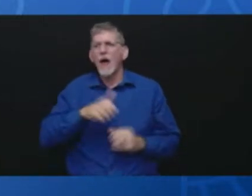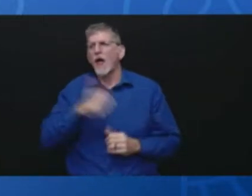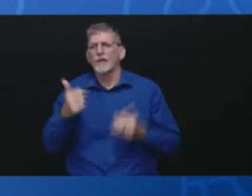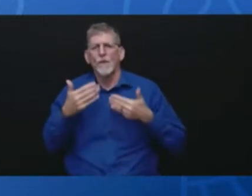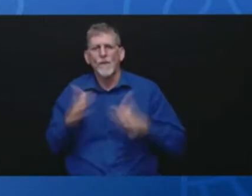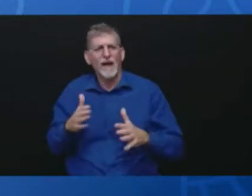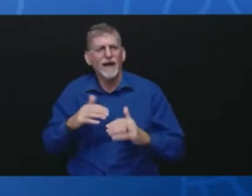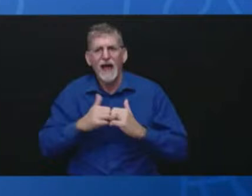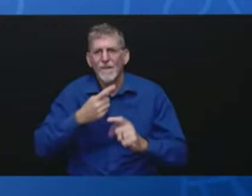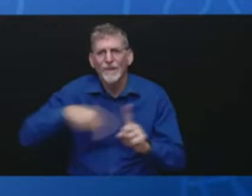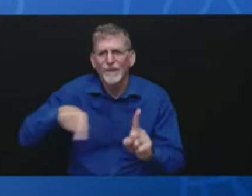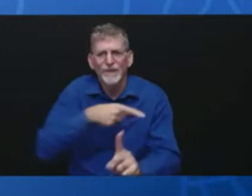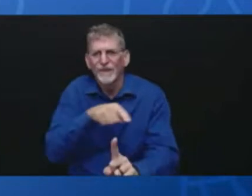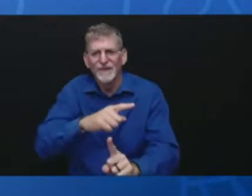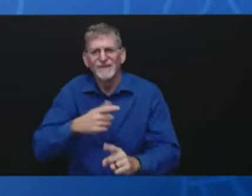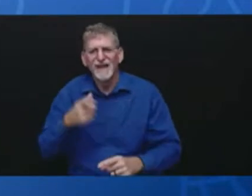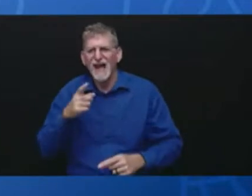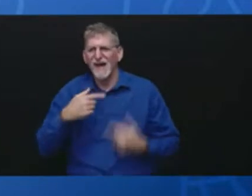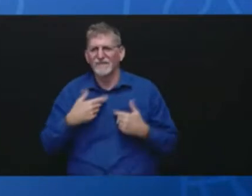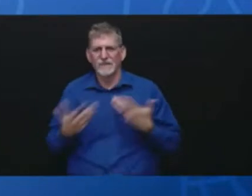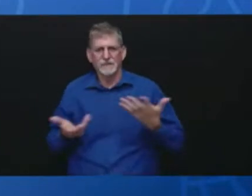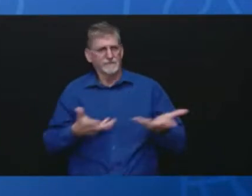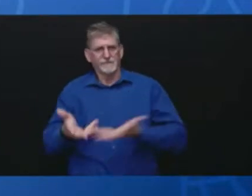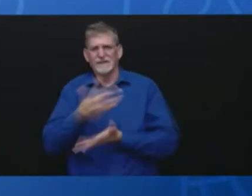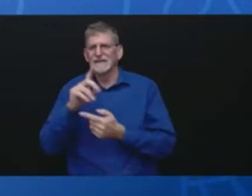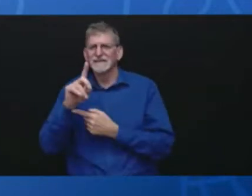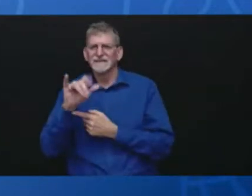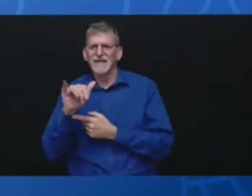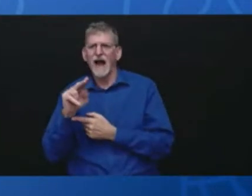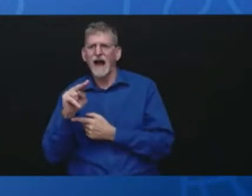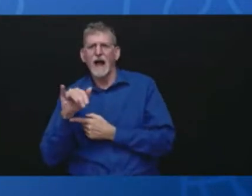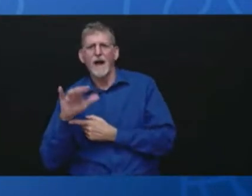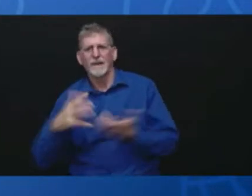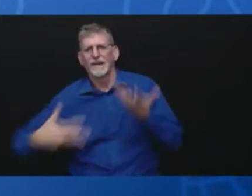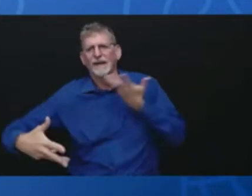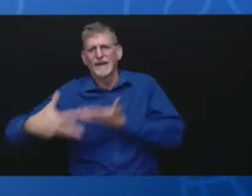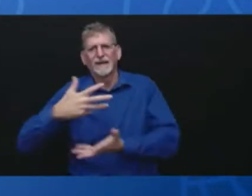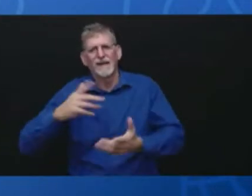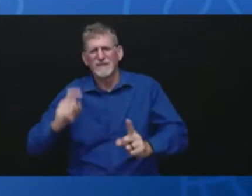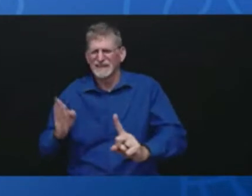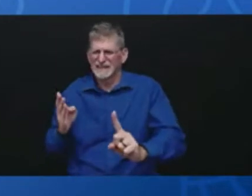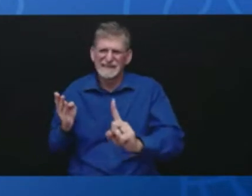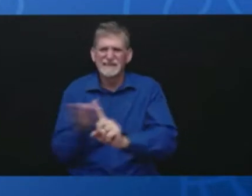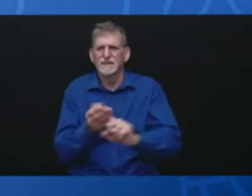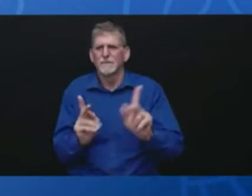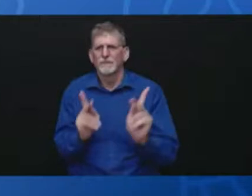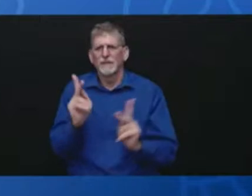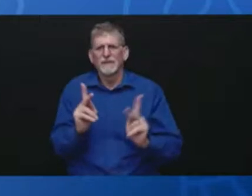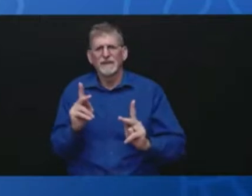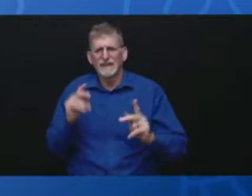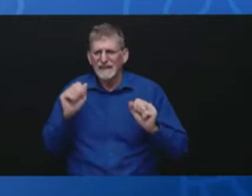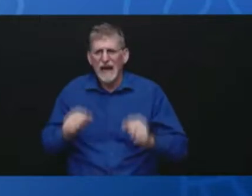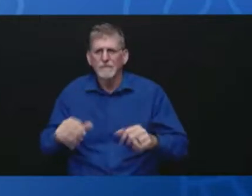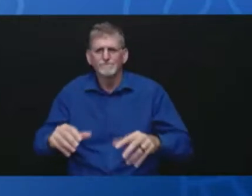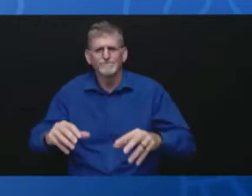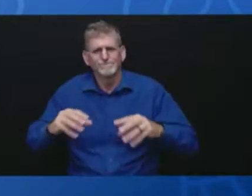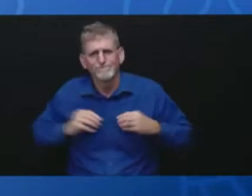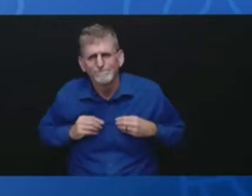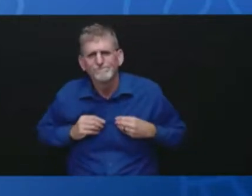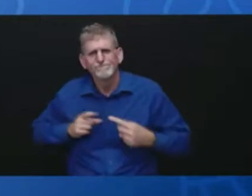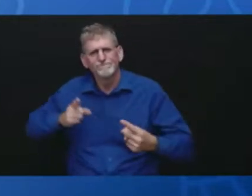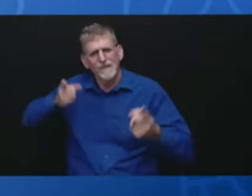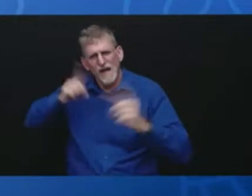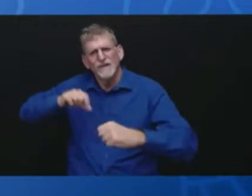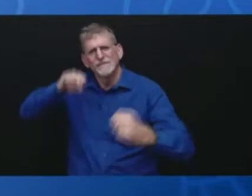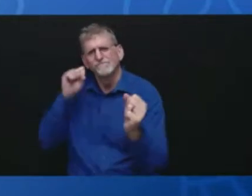you're going to convince people that they can embrace and agree to. And the only way to do that is to stay with